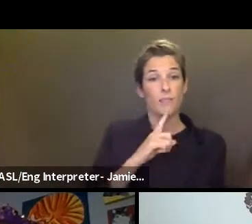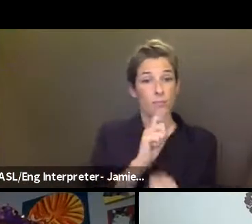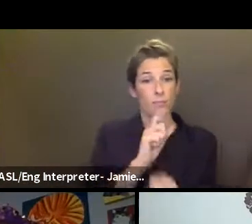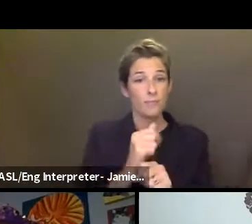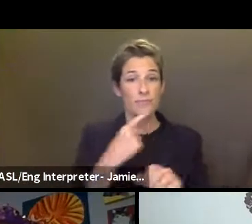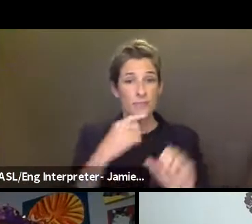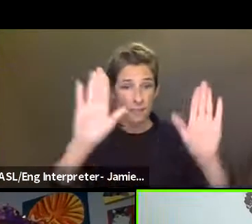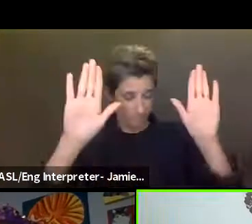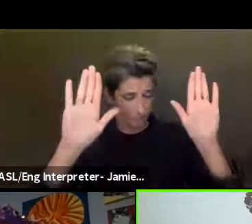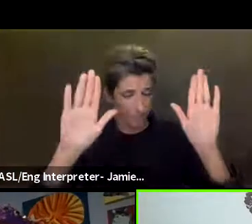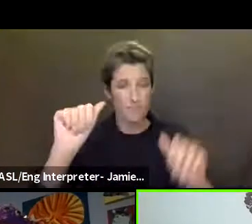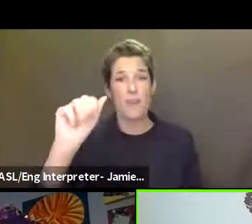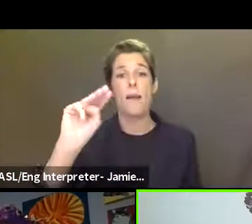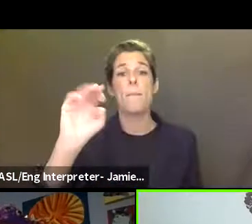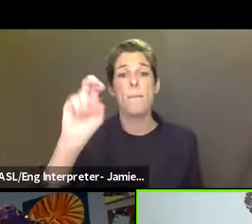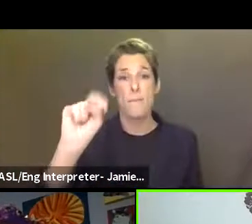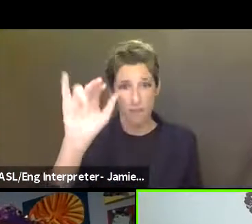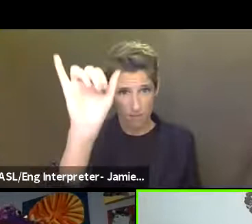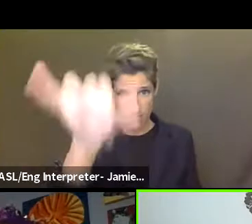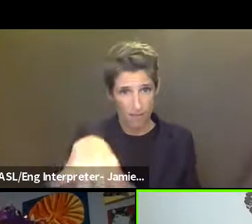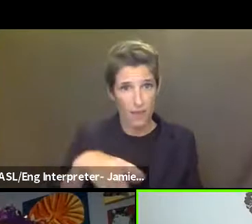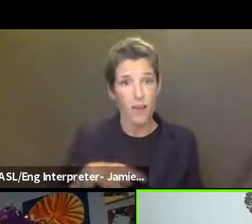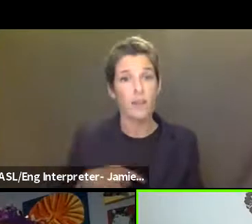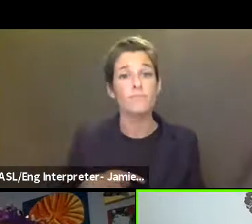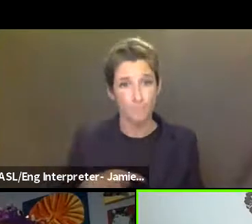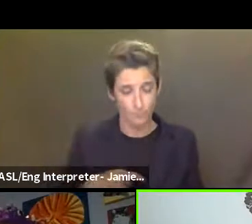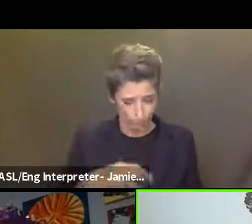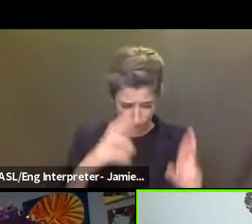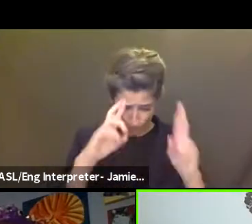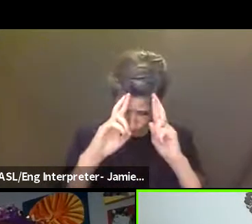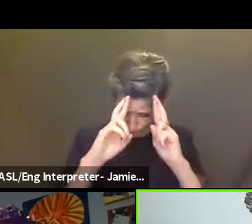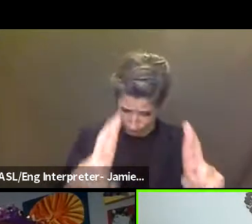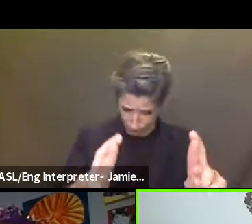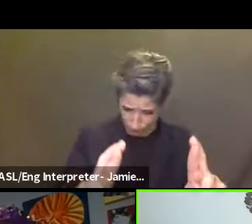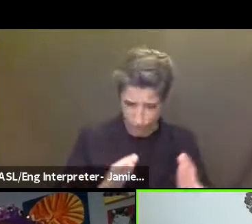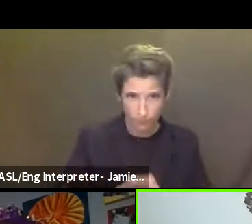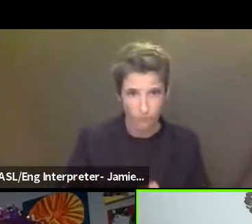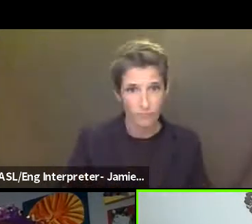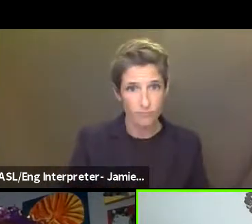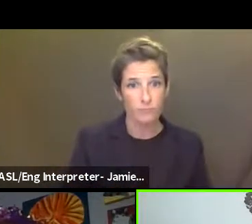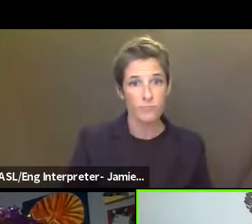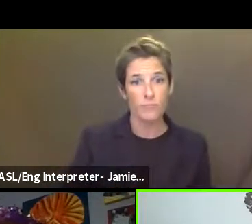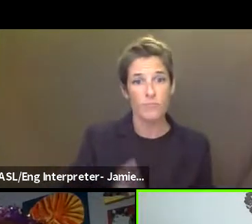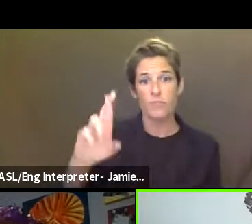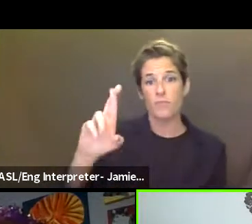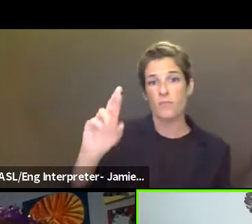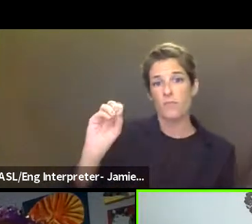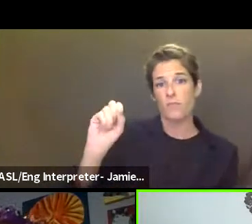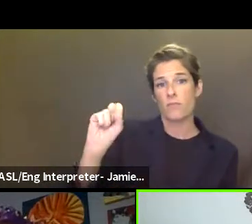Exactly. I think all of your presentations put forward